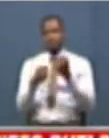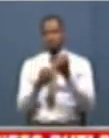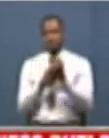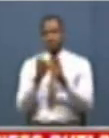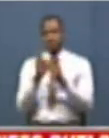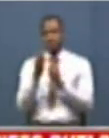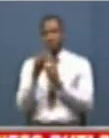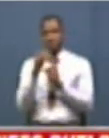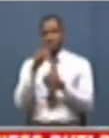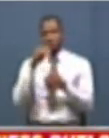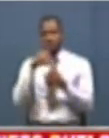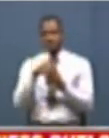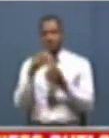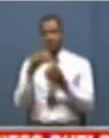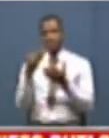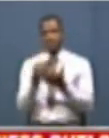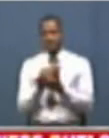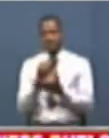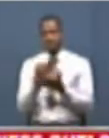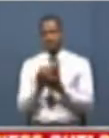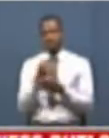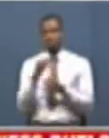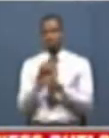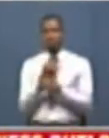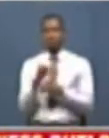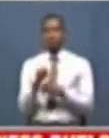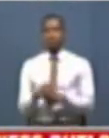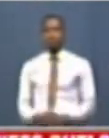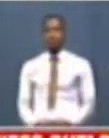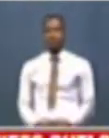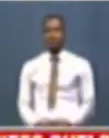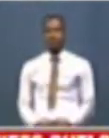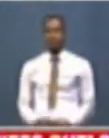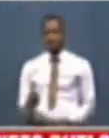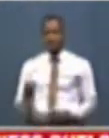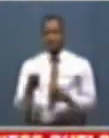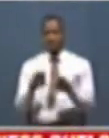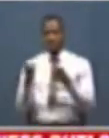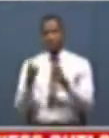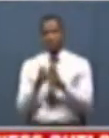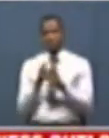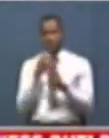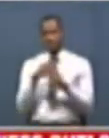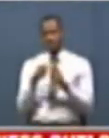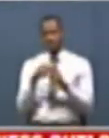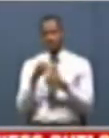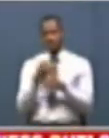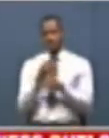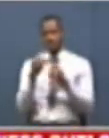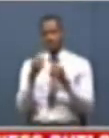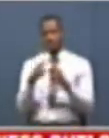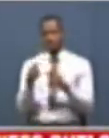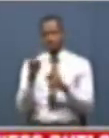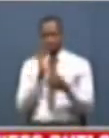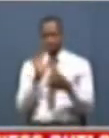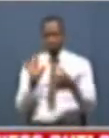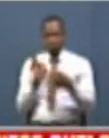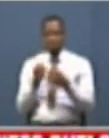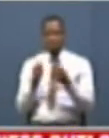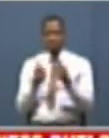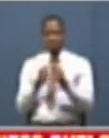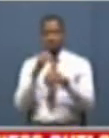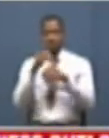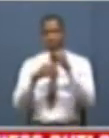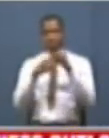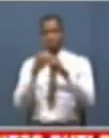within financial institutions. The regulator advised industry players to comply with international